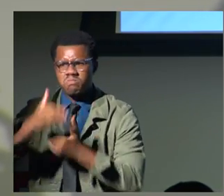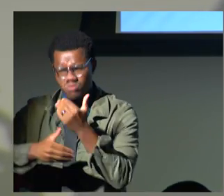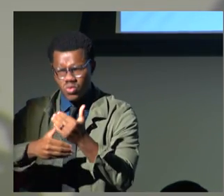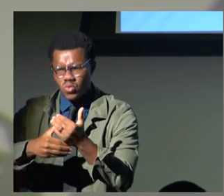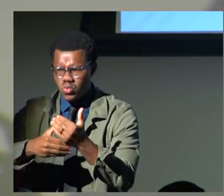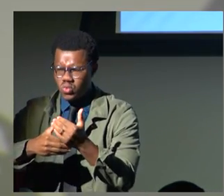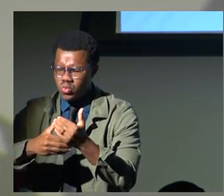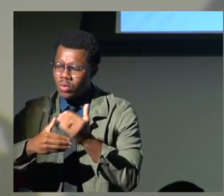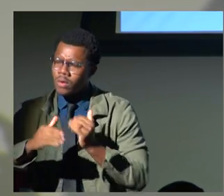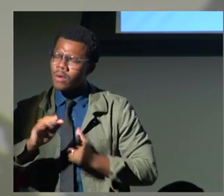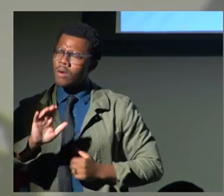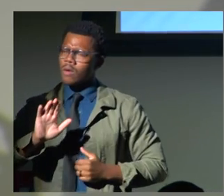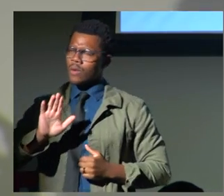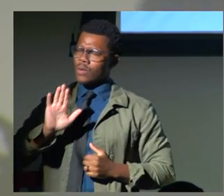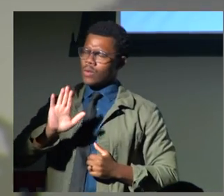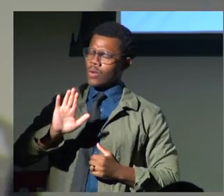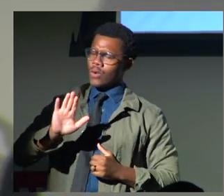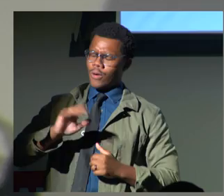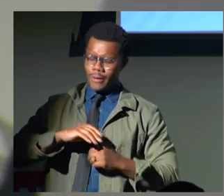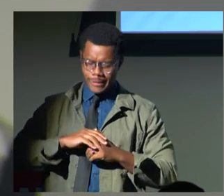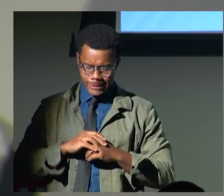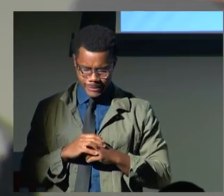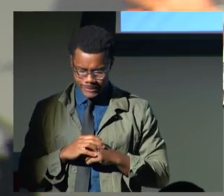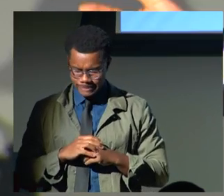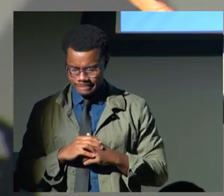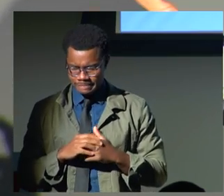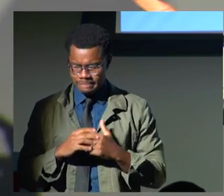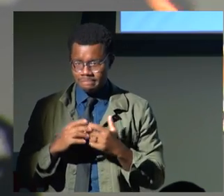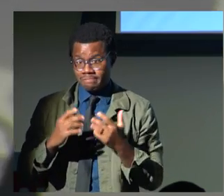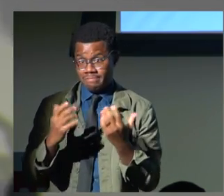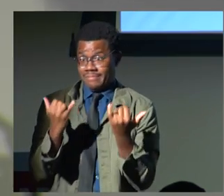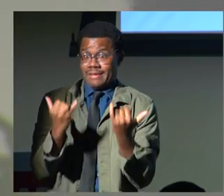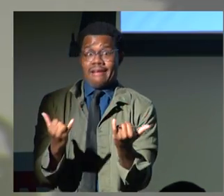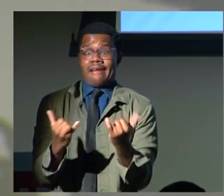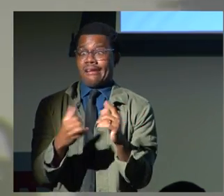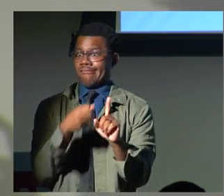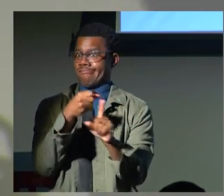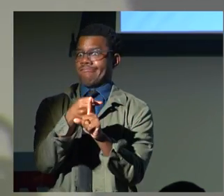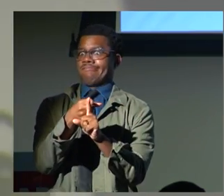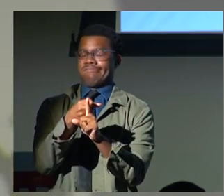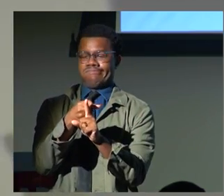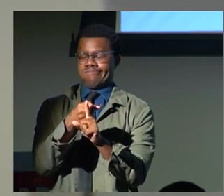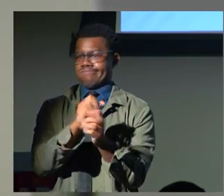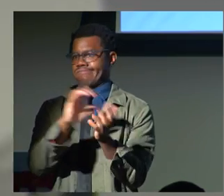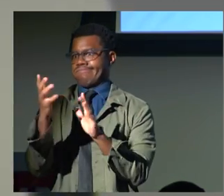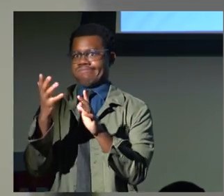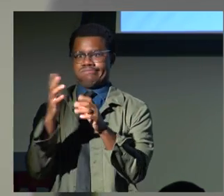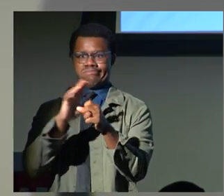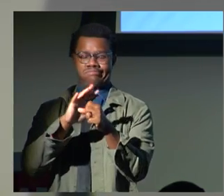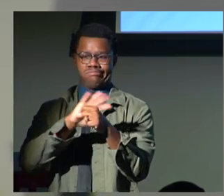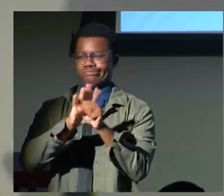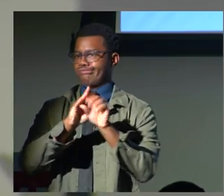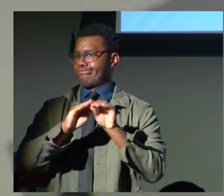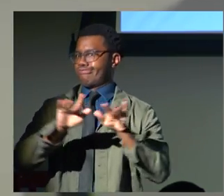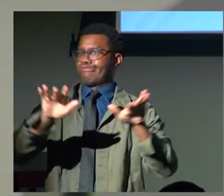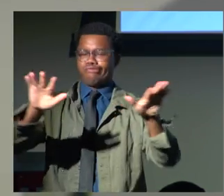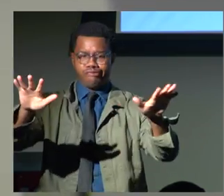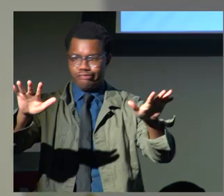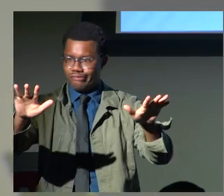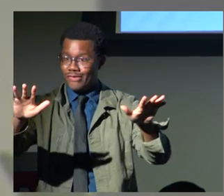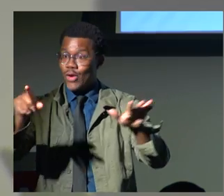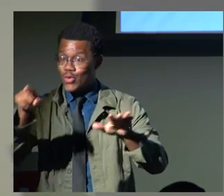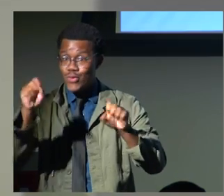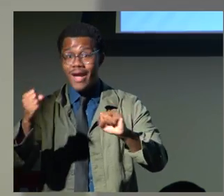because of your, I mean, we're going through a pandemic. I mean, nobody in this room could foresee the coming